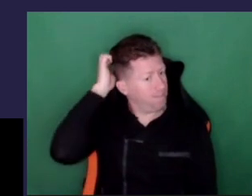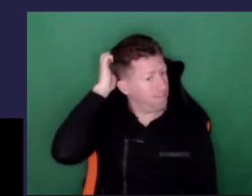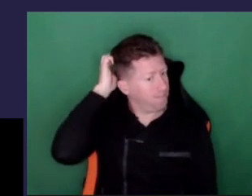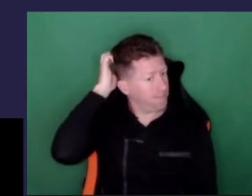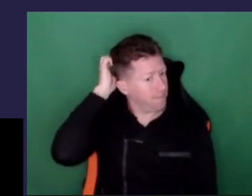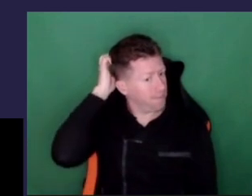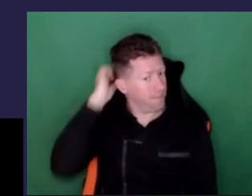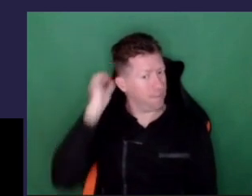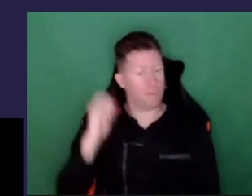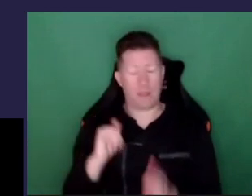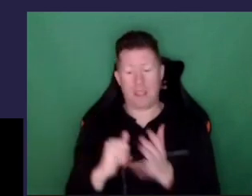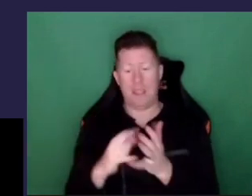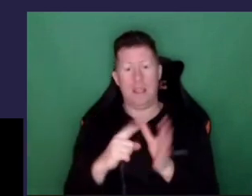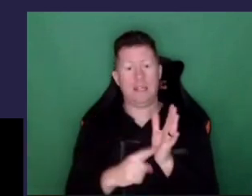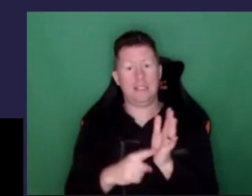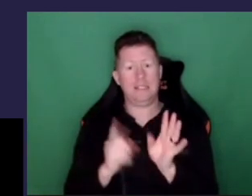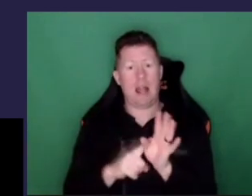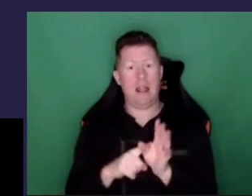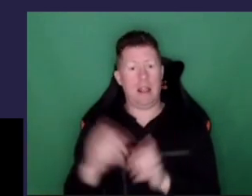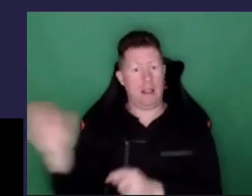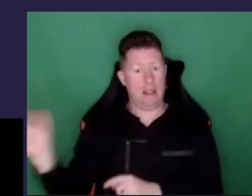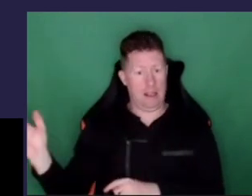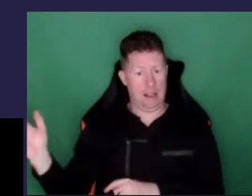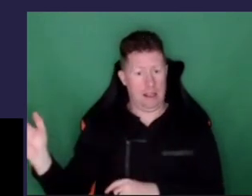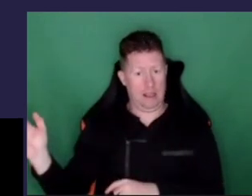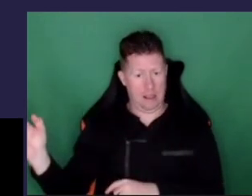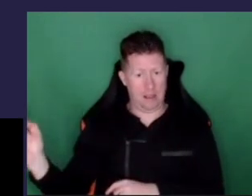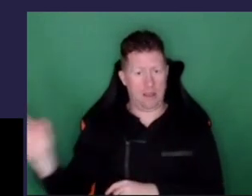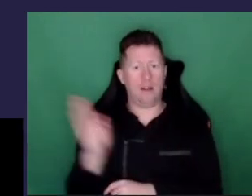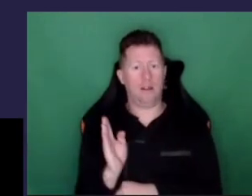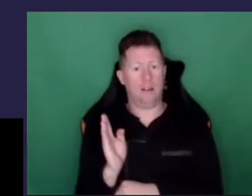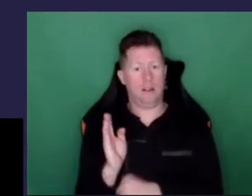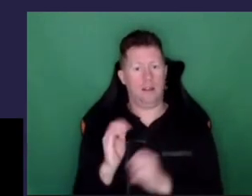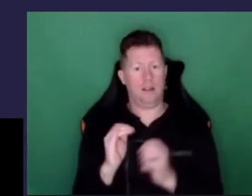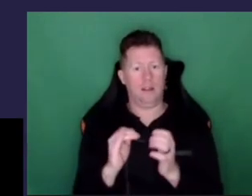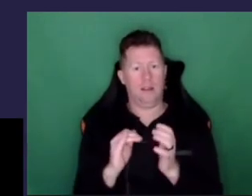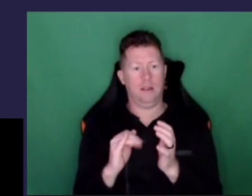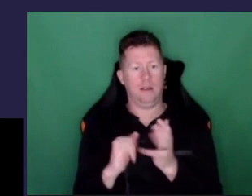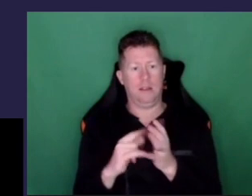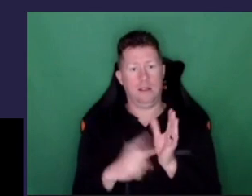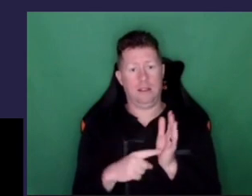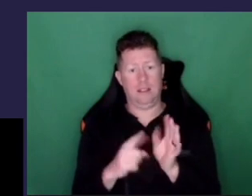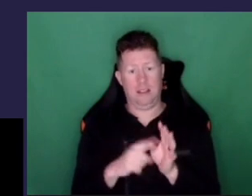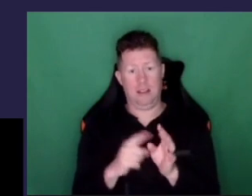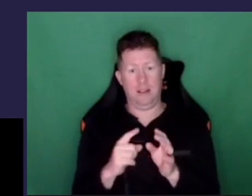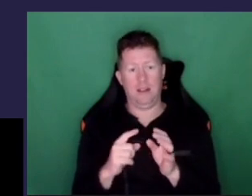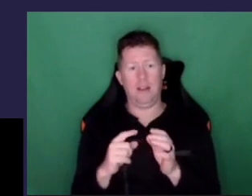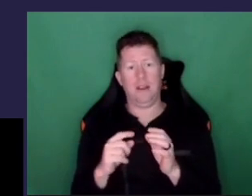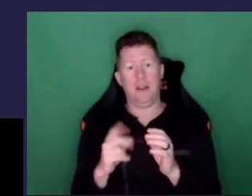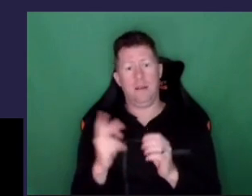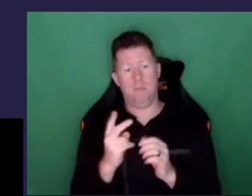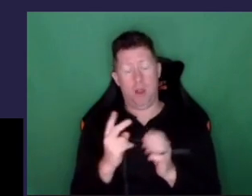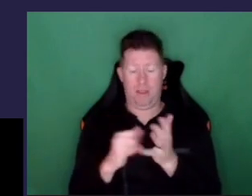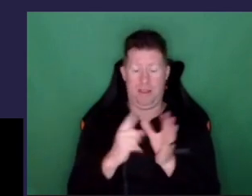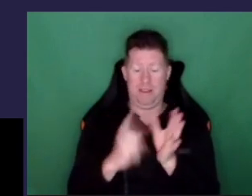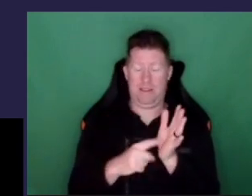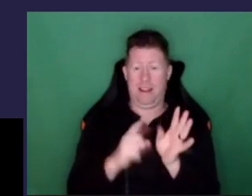Sally Hearn on your left and Sherry Erskine on your right. Miss Hearn and Miss Erskine matched together for